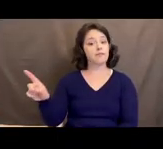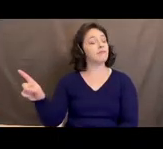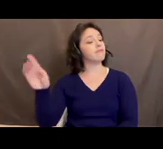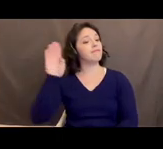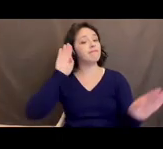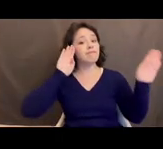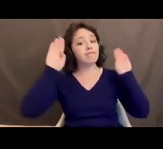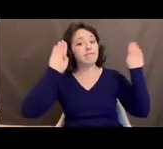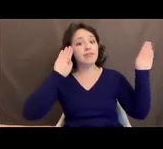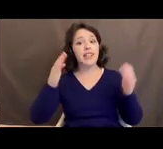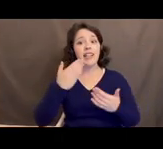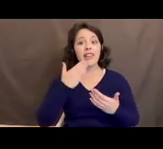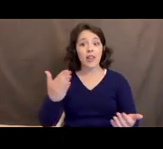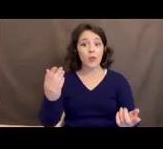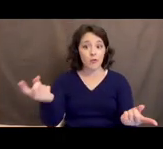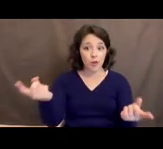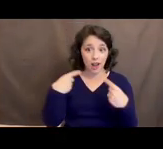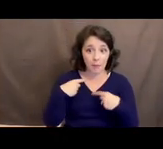for coming.